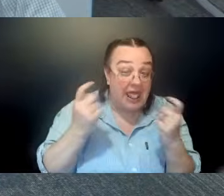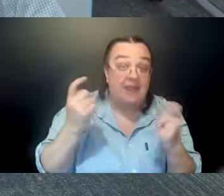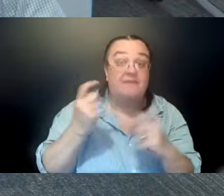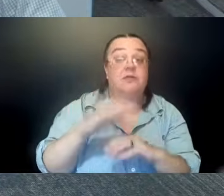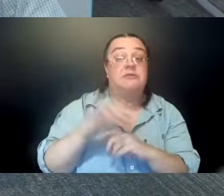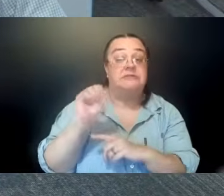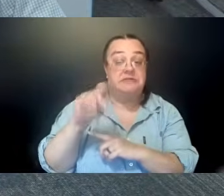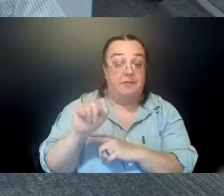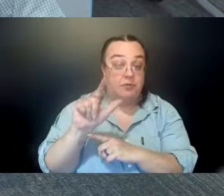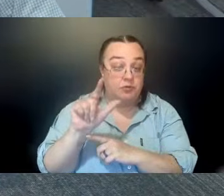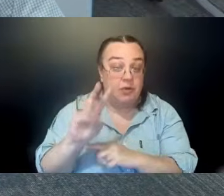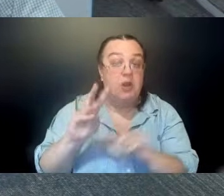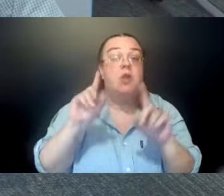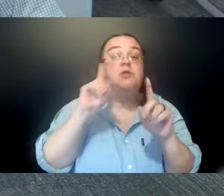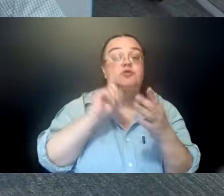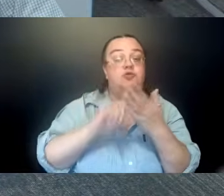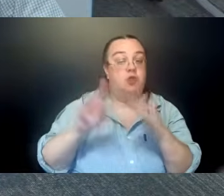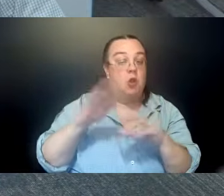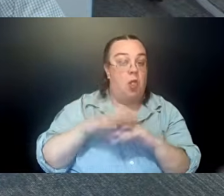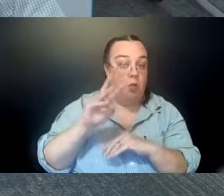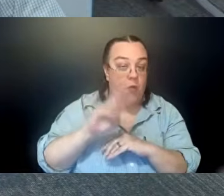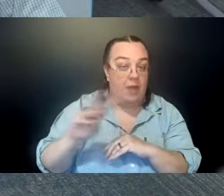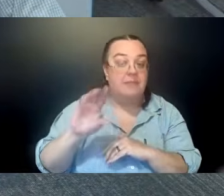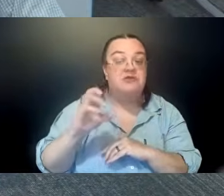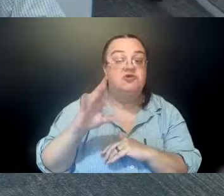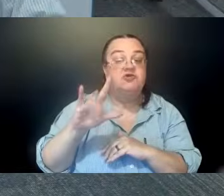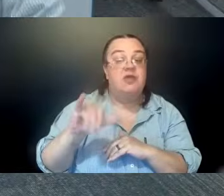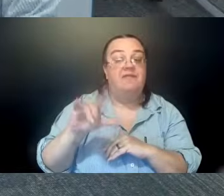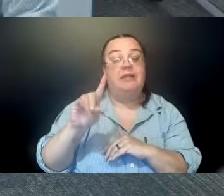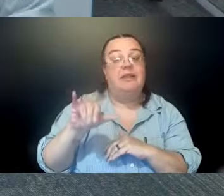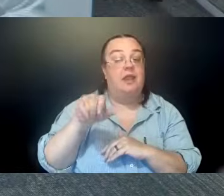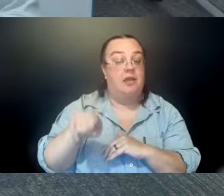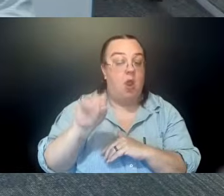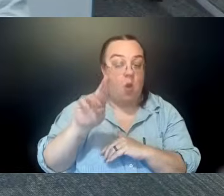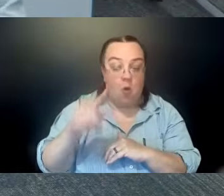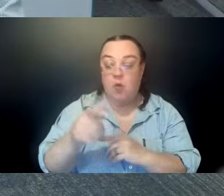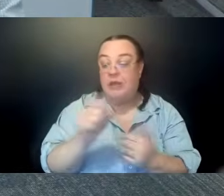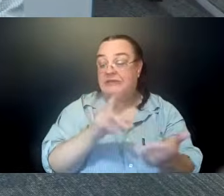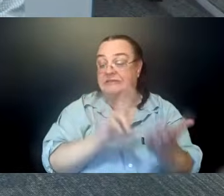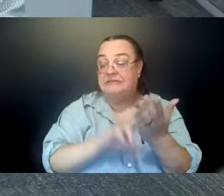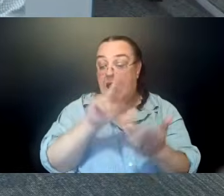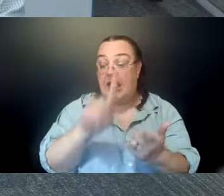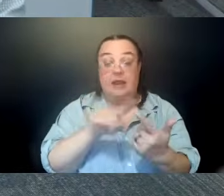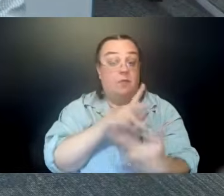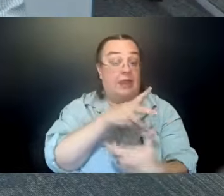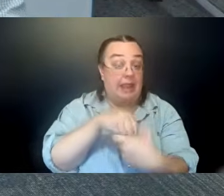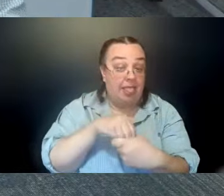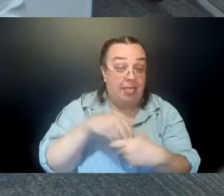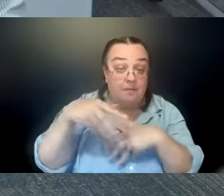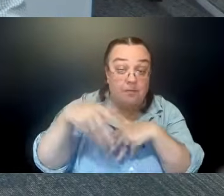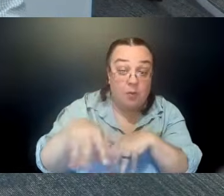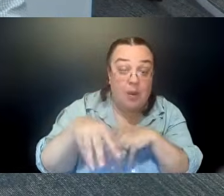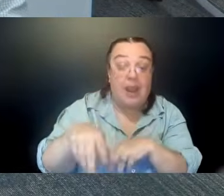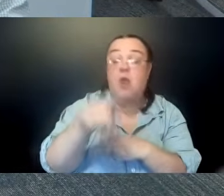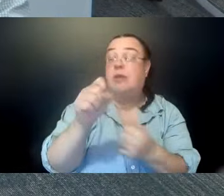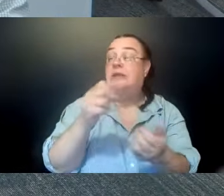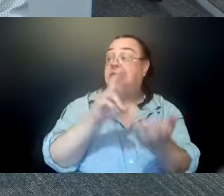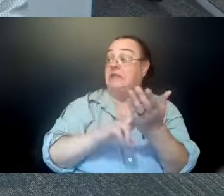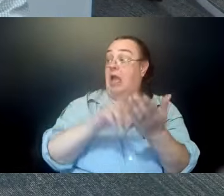26th, go to the website, cheverlyday.org. You can sign up to be in the parade. You can sign up to have a